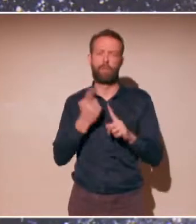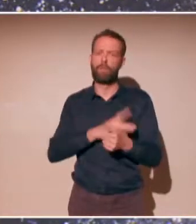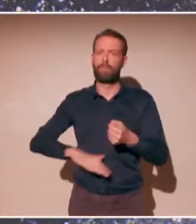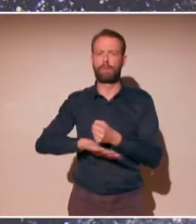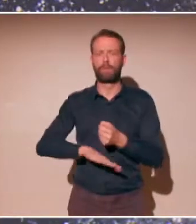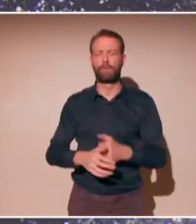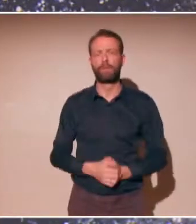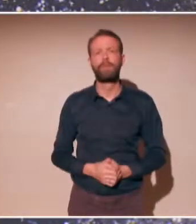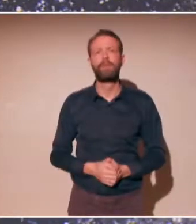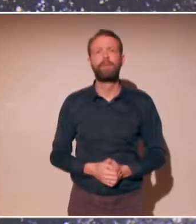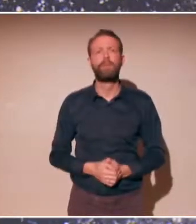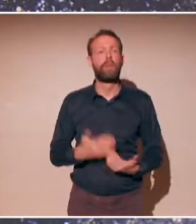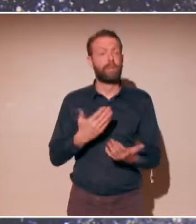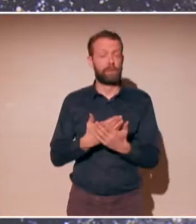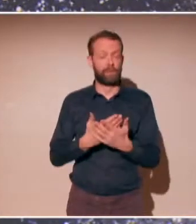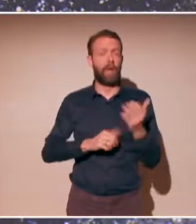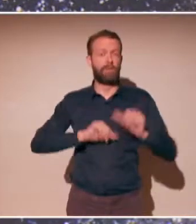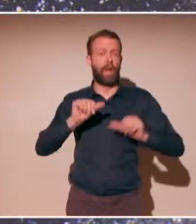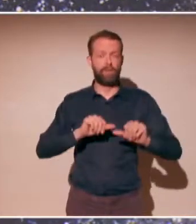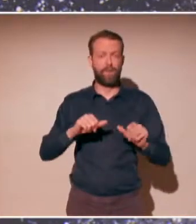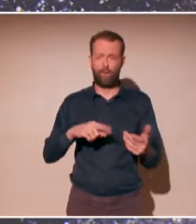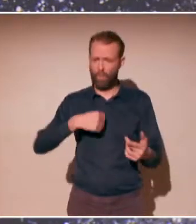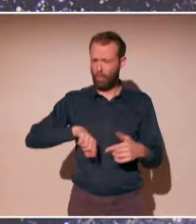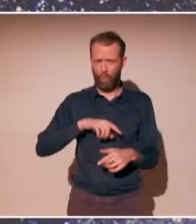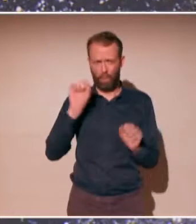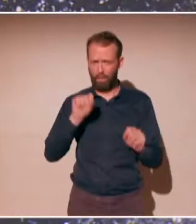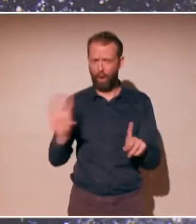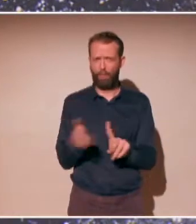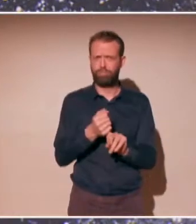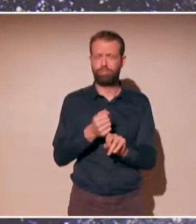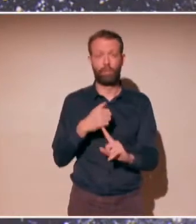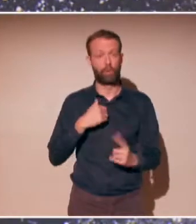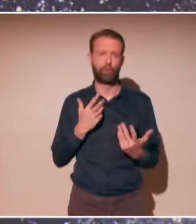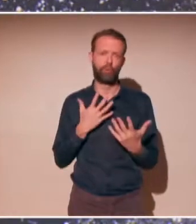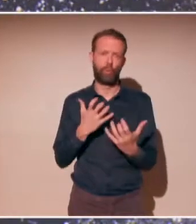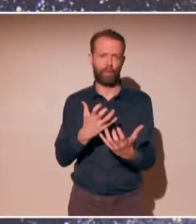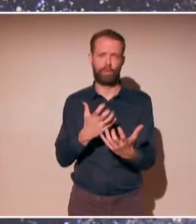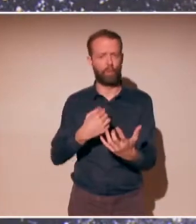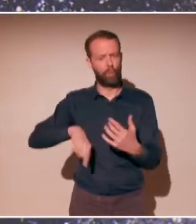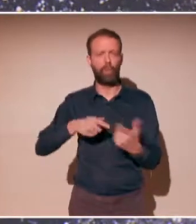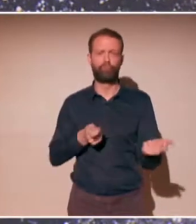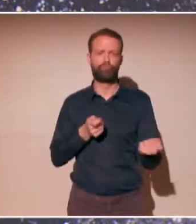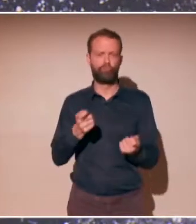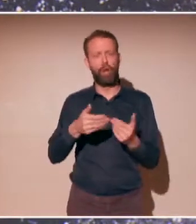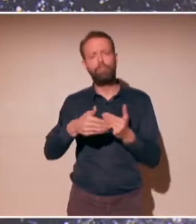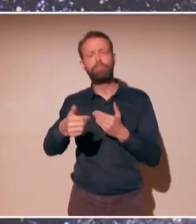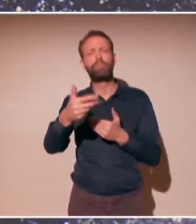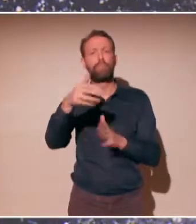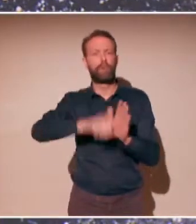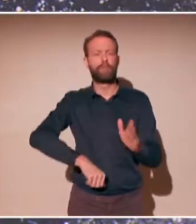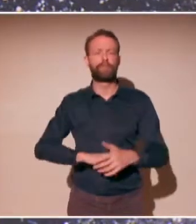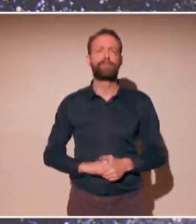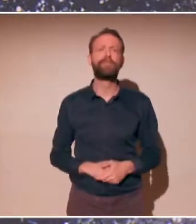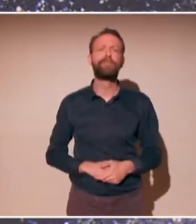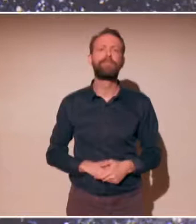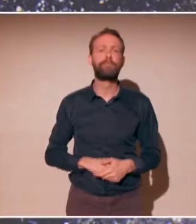course, affects the economic and financial side of things too. This is a challenge that we can definitely overcome, and I hope that we do it